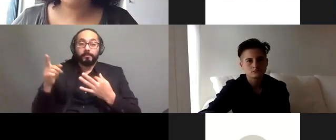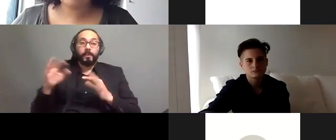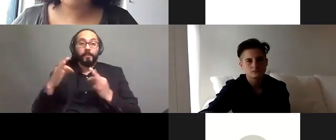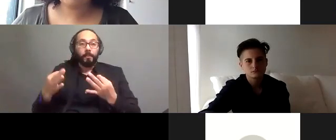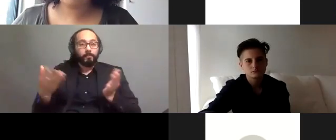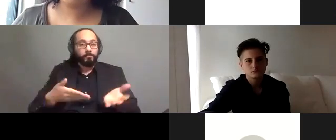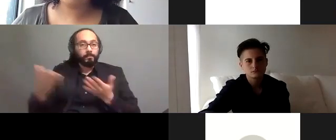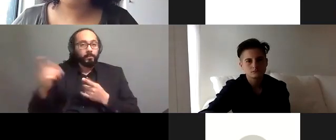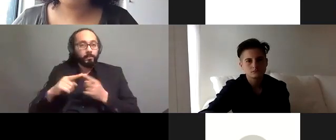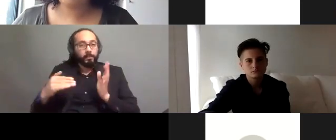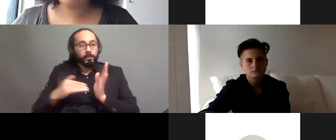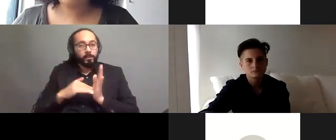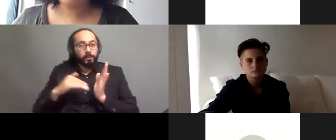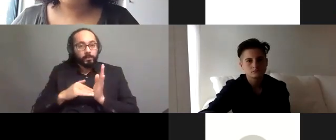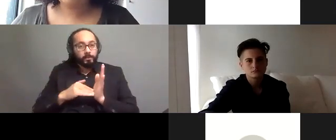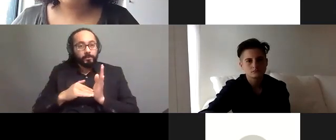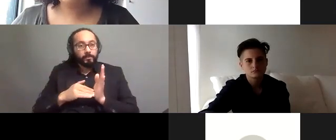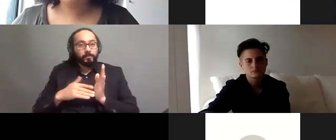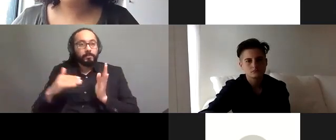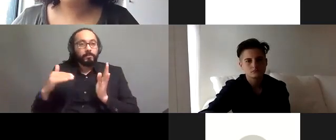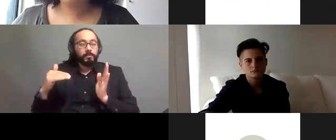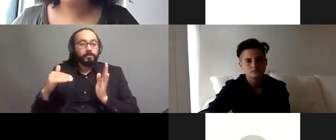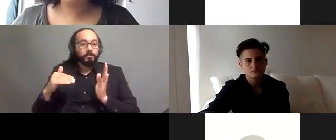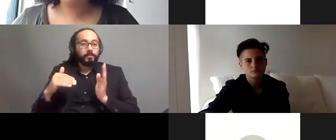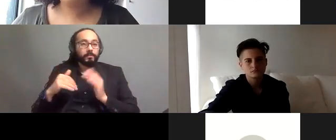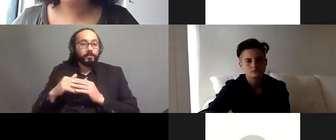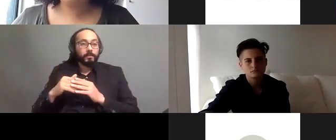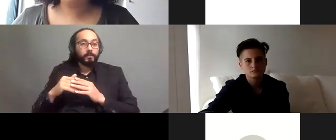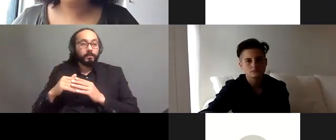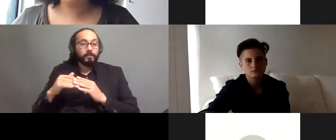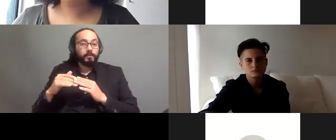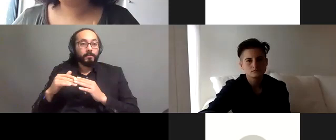doctor and the doctor would kind of